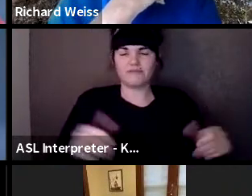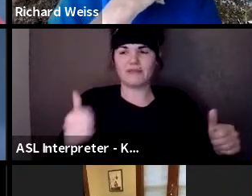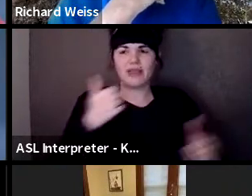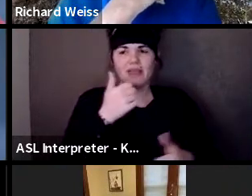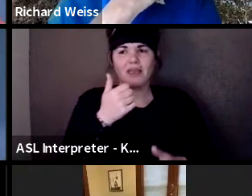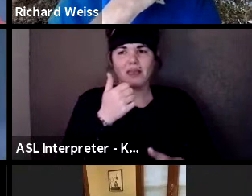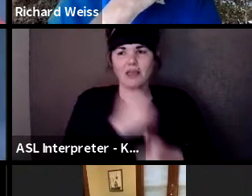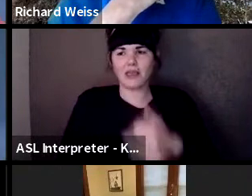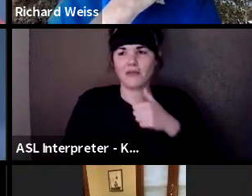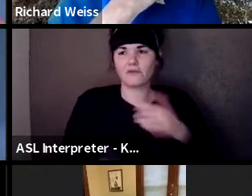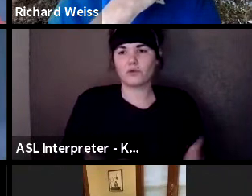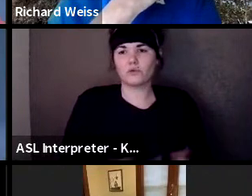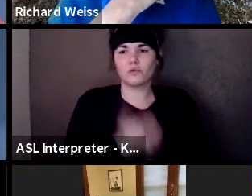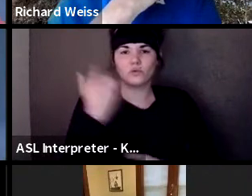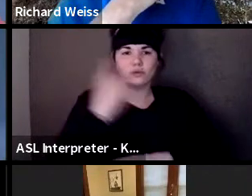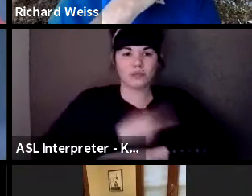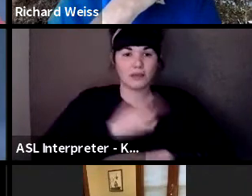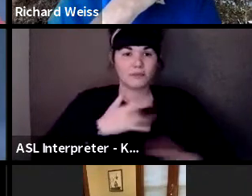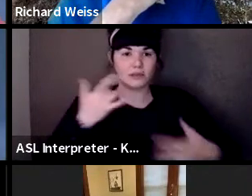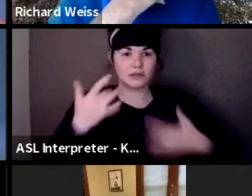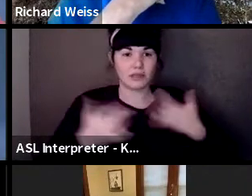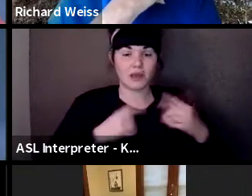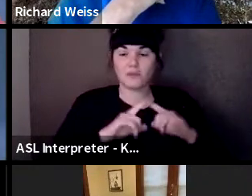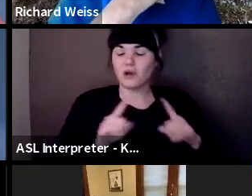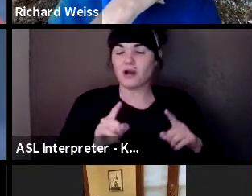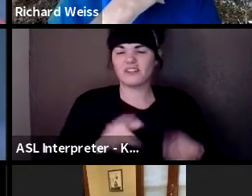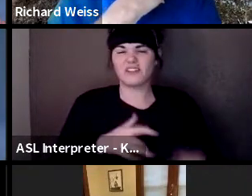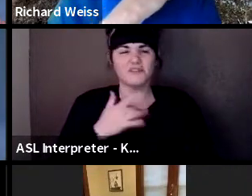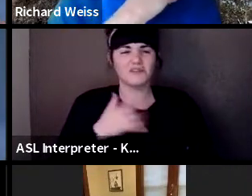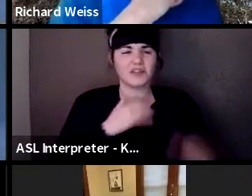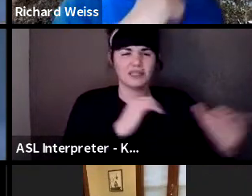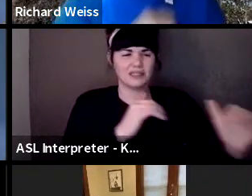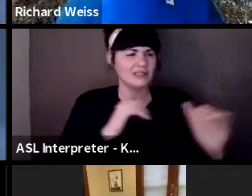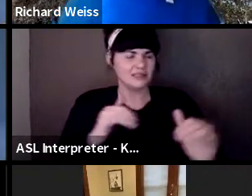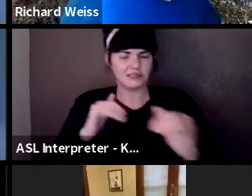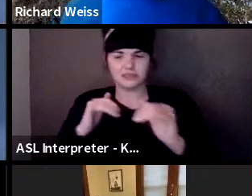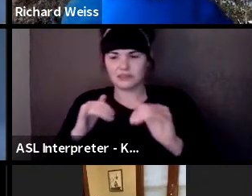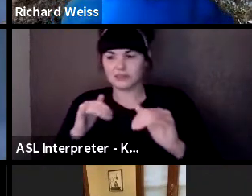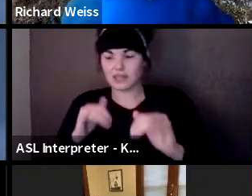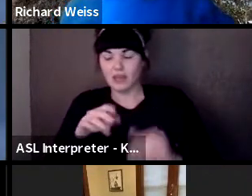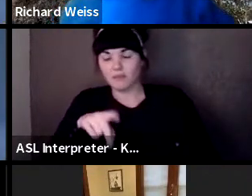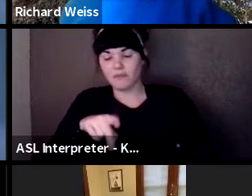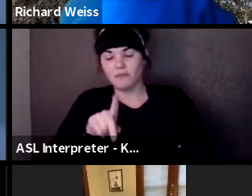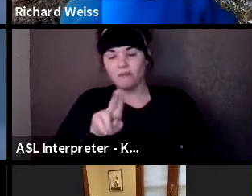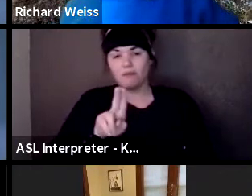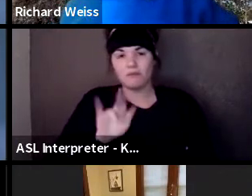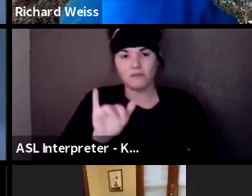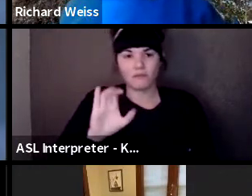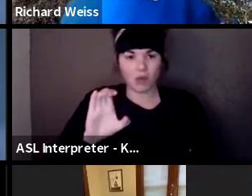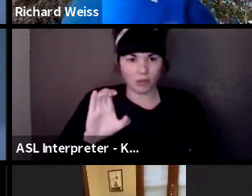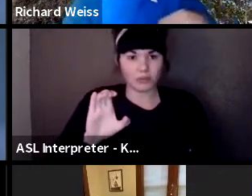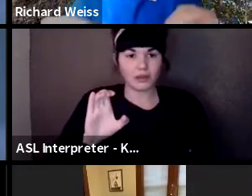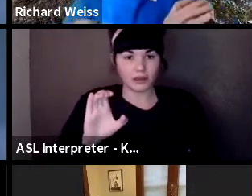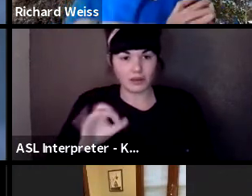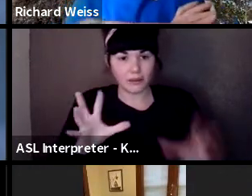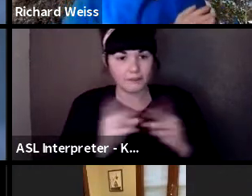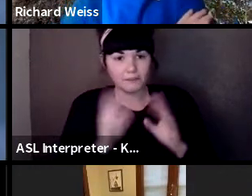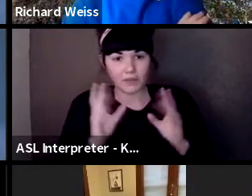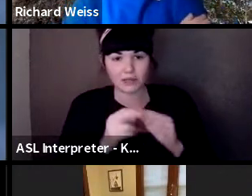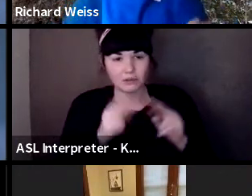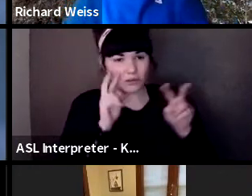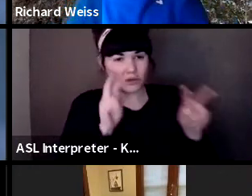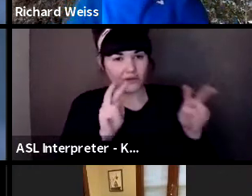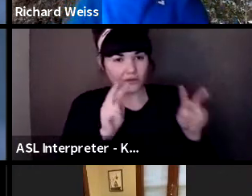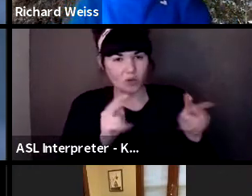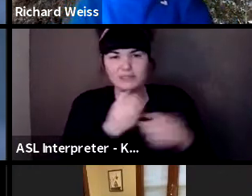in the excitement of going to the public hearings and being together in a safe manner, and getting to spend time with the residents